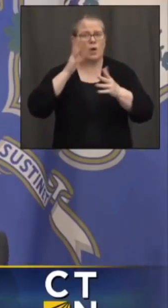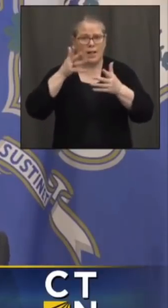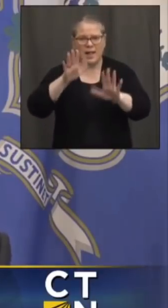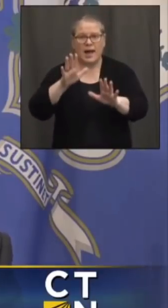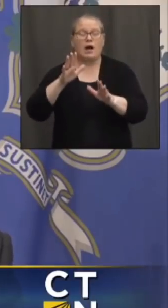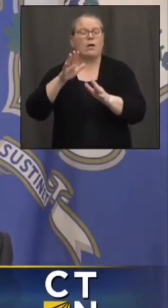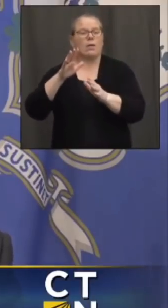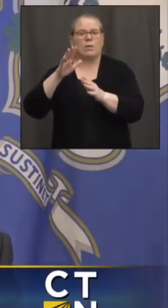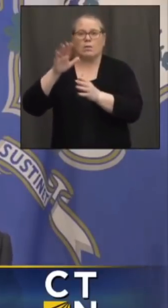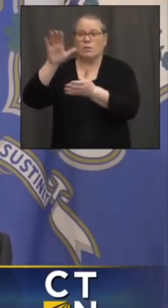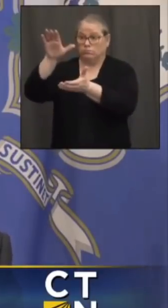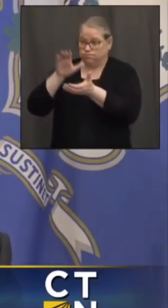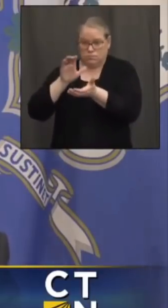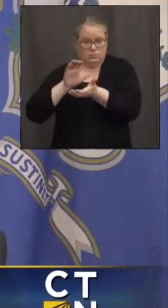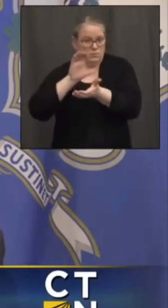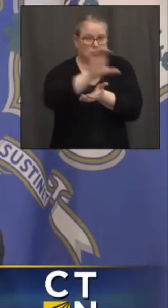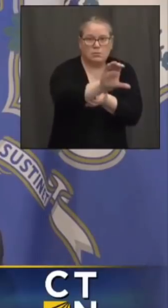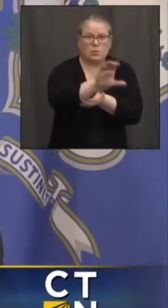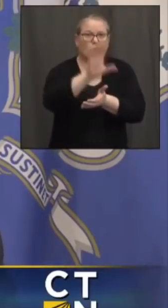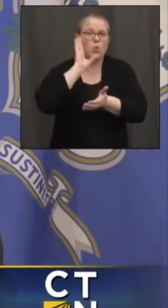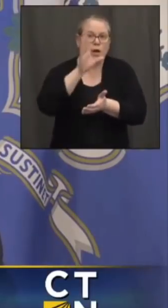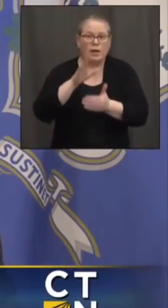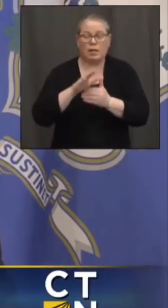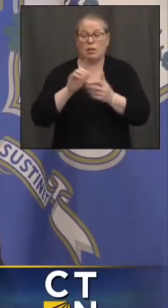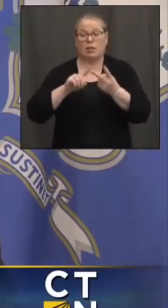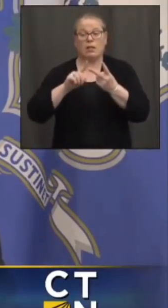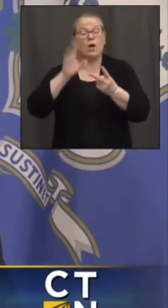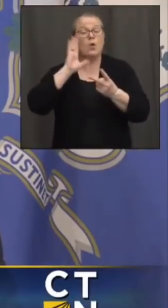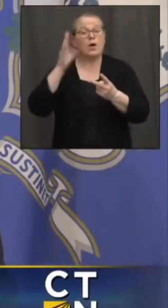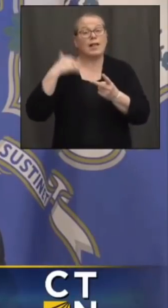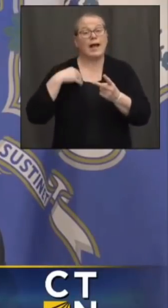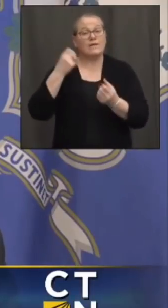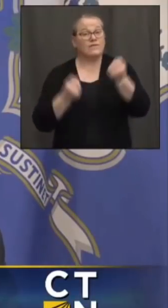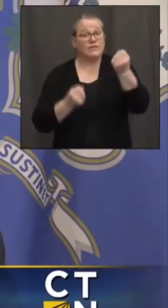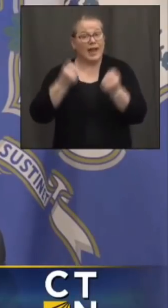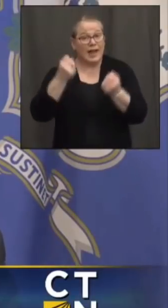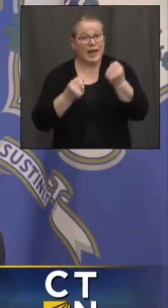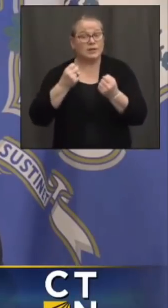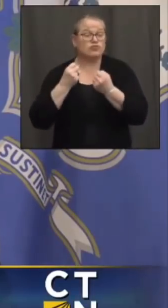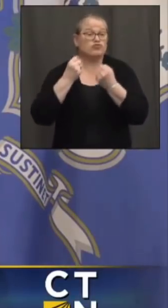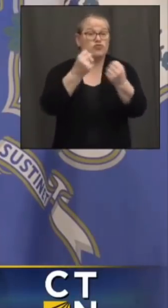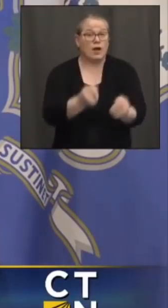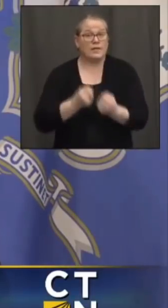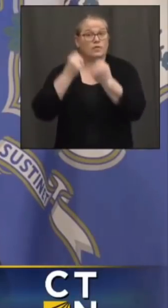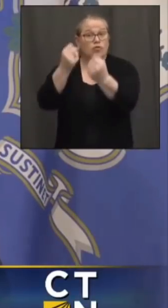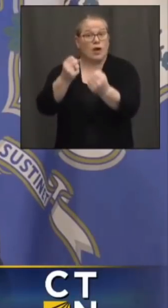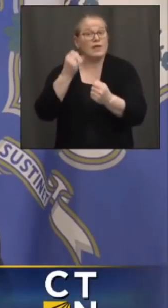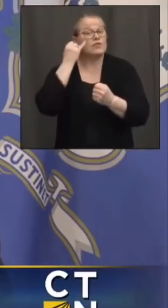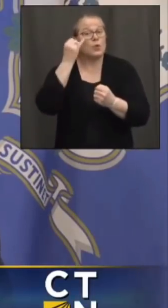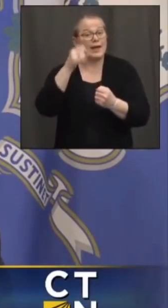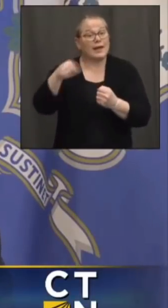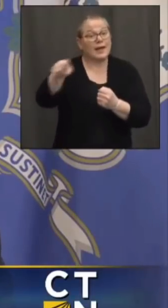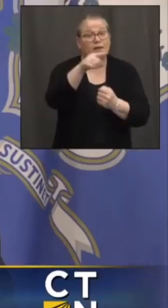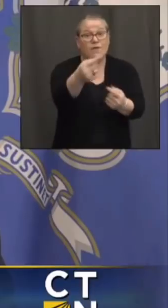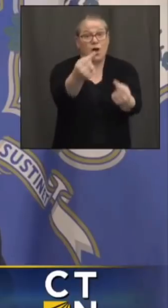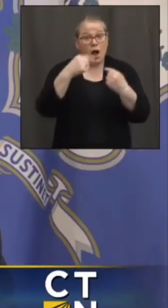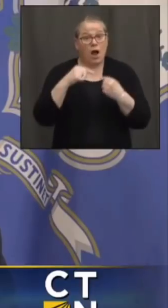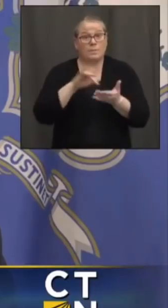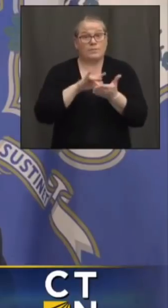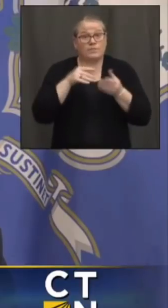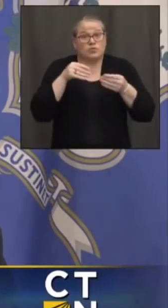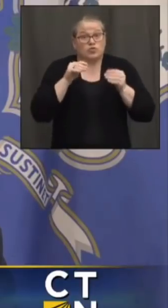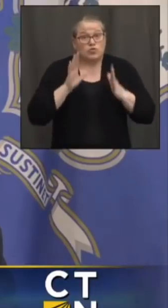that we can take the vaccine to you if you can't come to the vaccine. Sort of a little bit like the program we saw in Waterbury the other